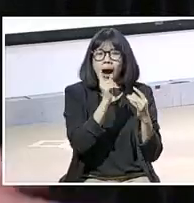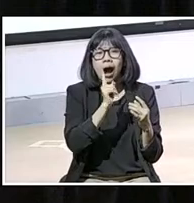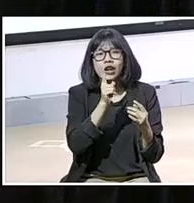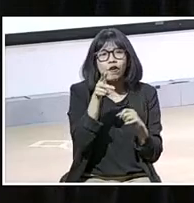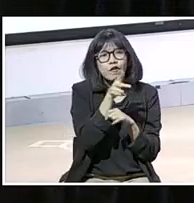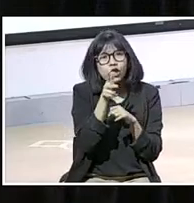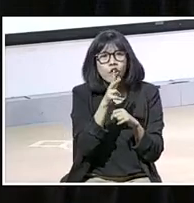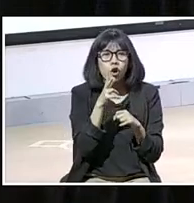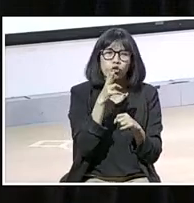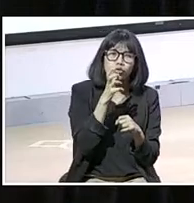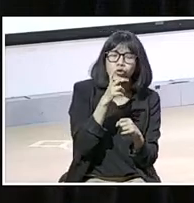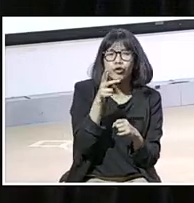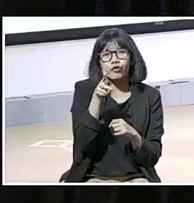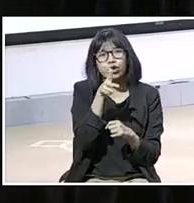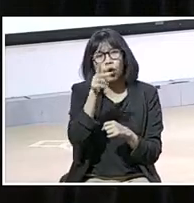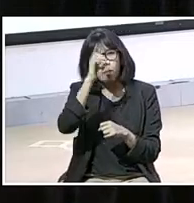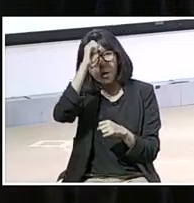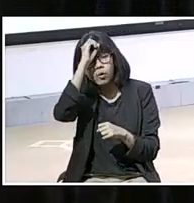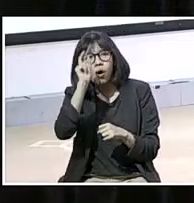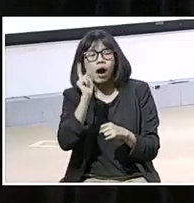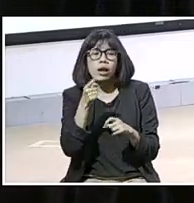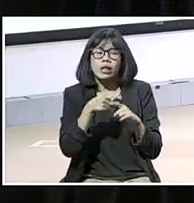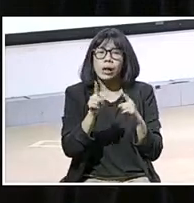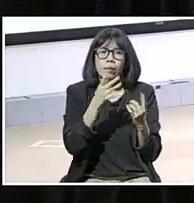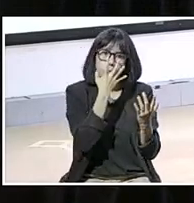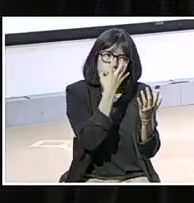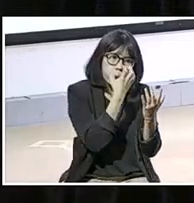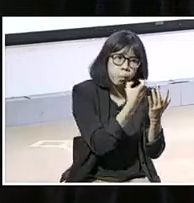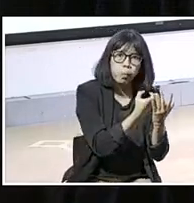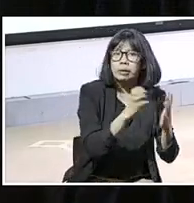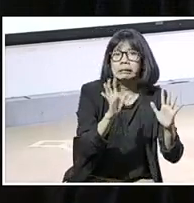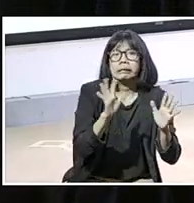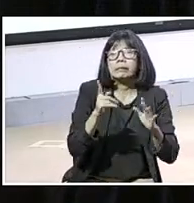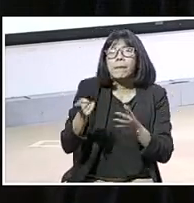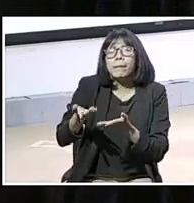else dance, is that helping you to achieve your goals in life?